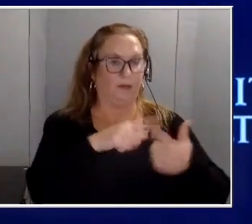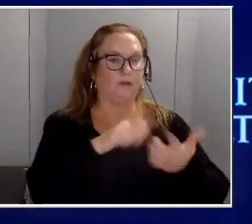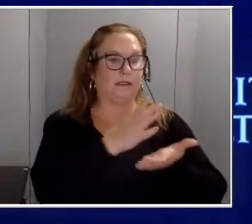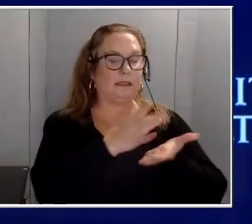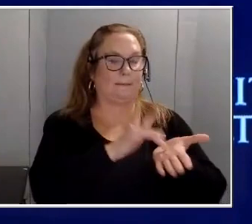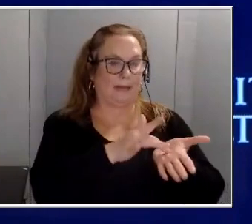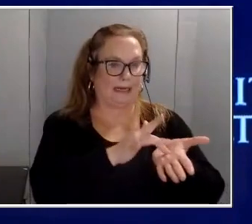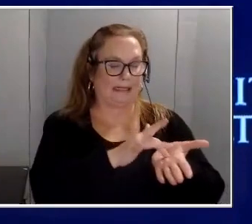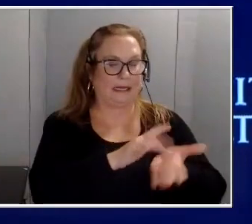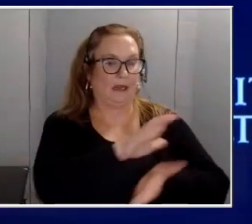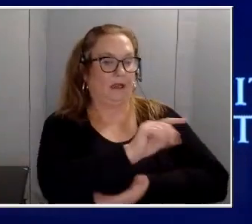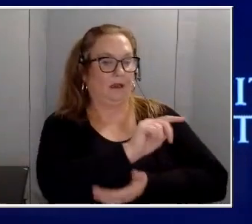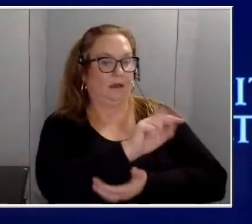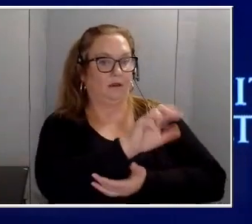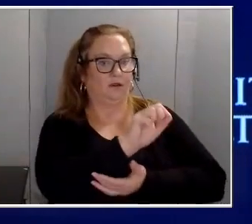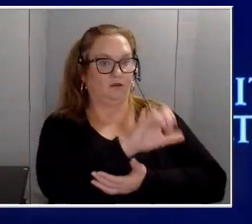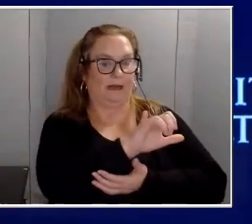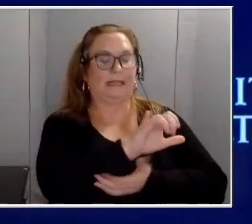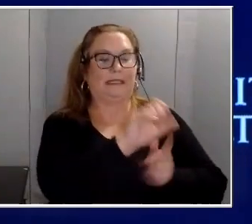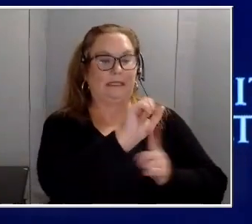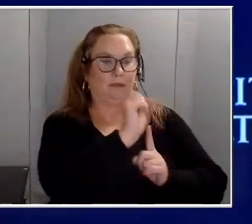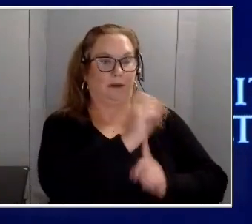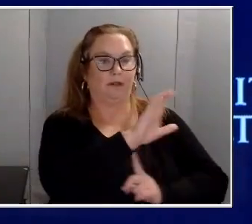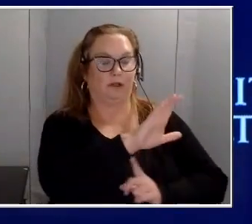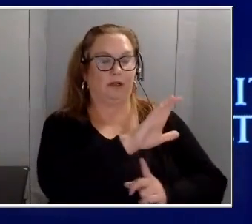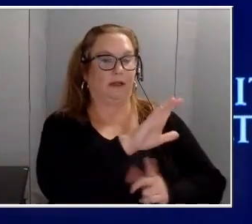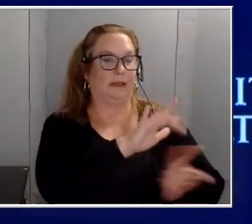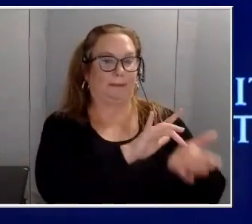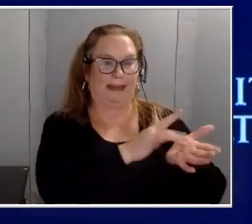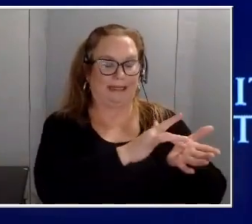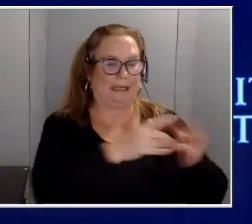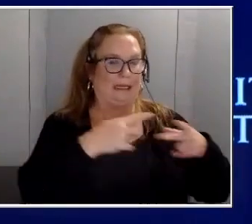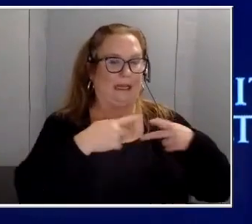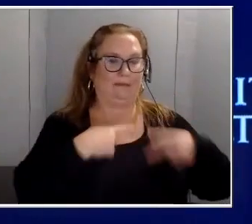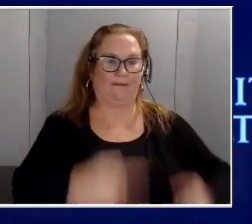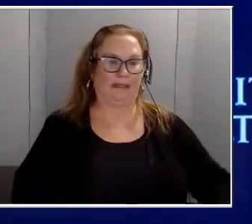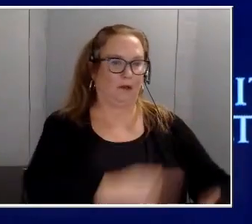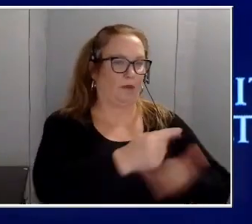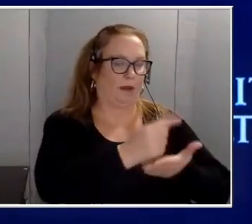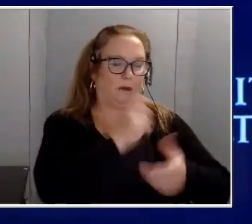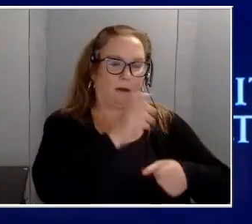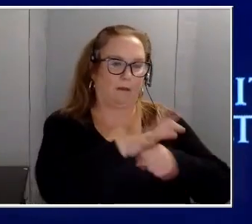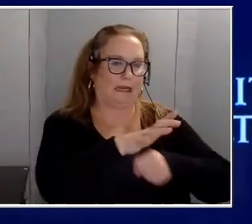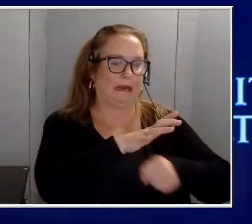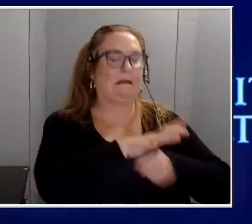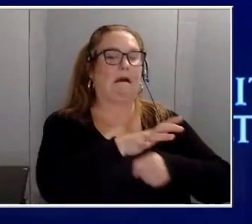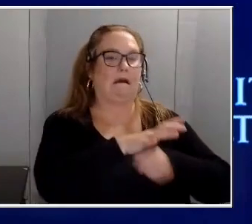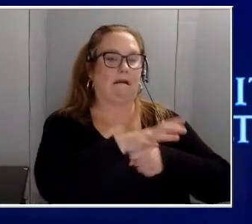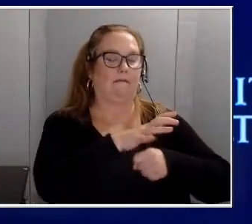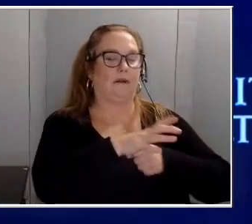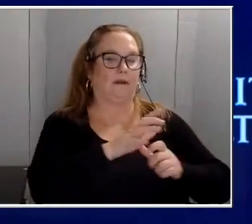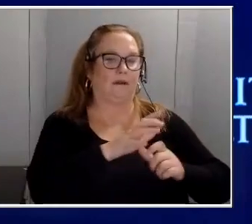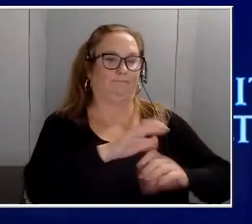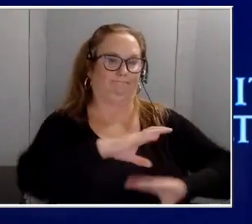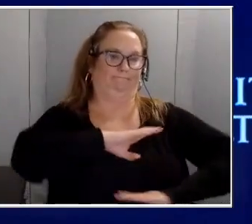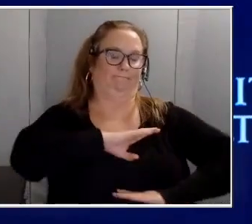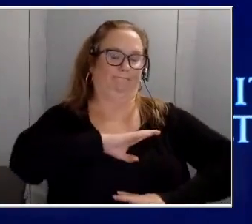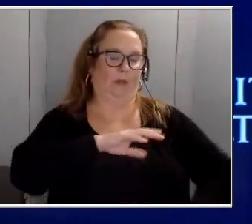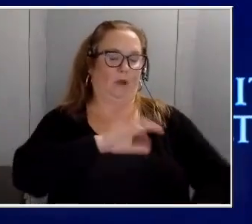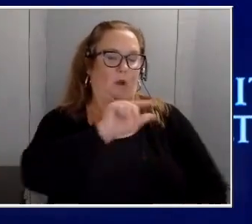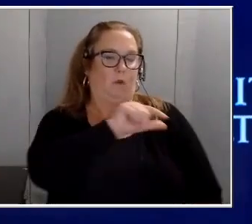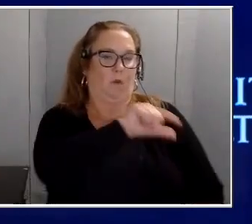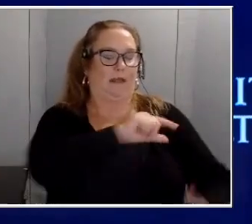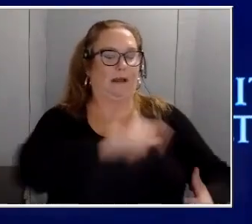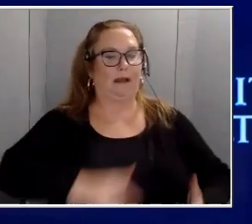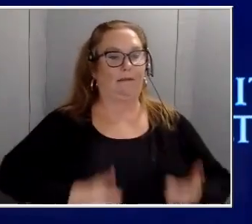Tracy's case, pelvic floor physical therapy and medications were not quite enough for her to get to the quality of life that she was looking for. And